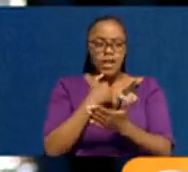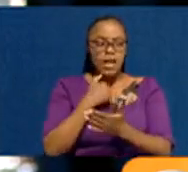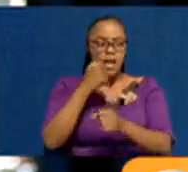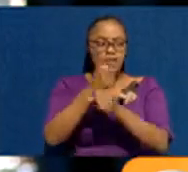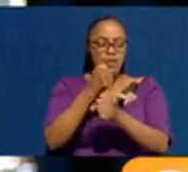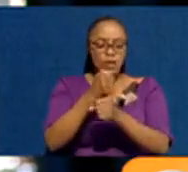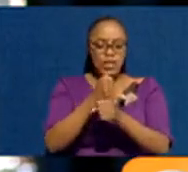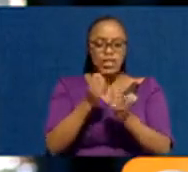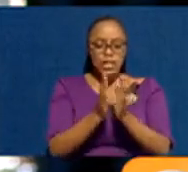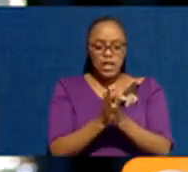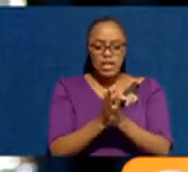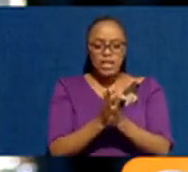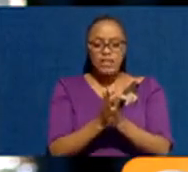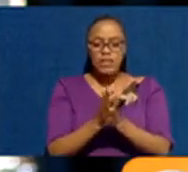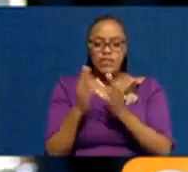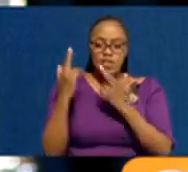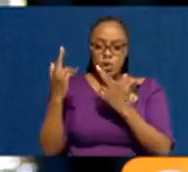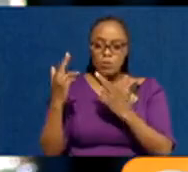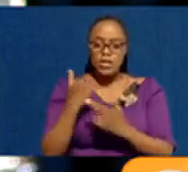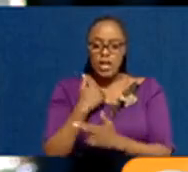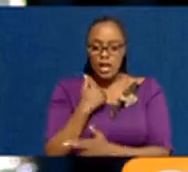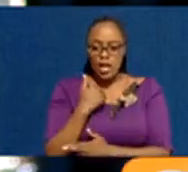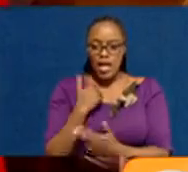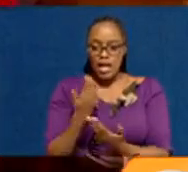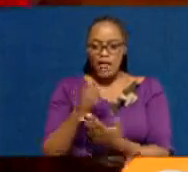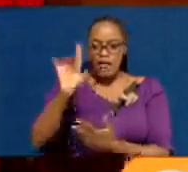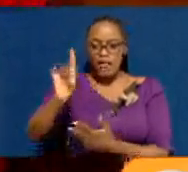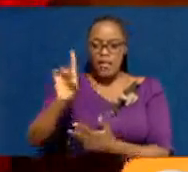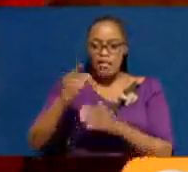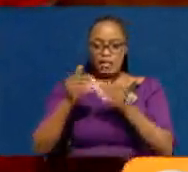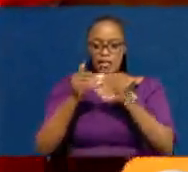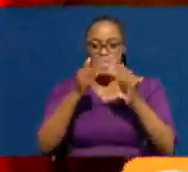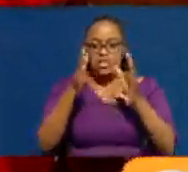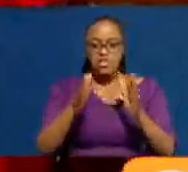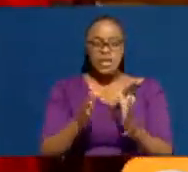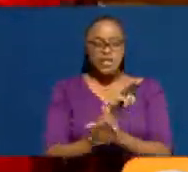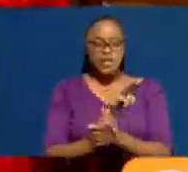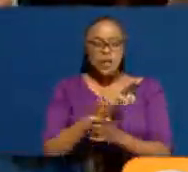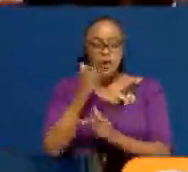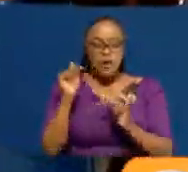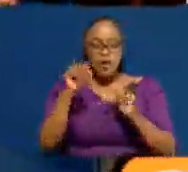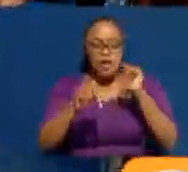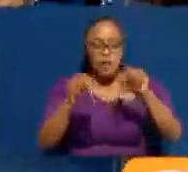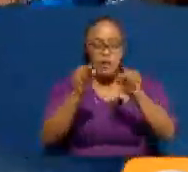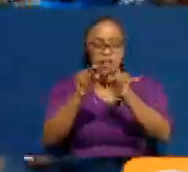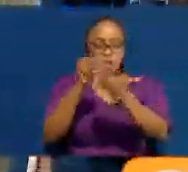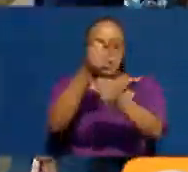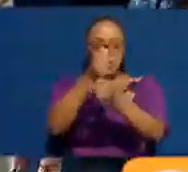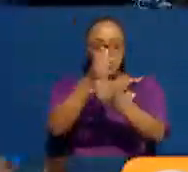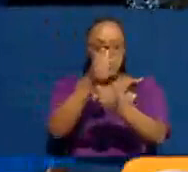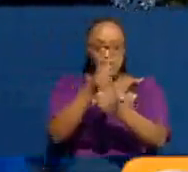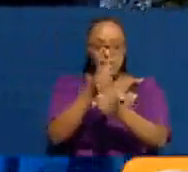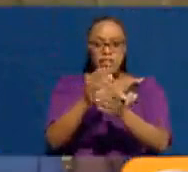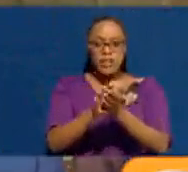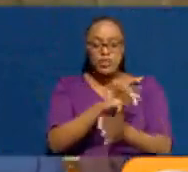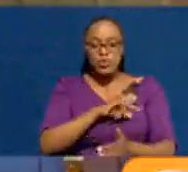Canterbury, met with 4 popes and numerous religious leaders. Members of the public who attended the service also paid tribute to